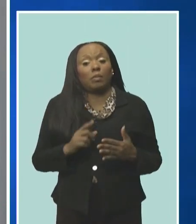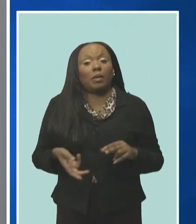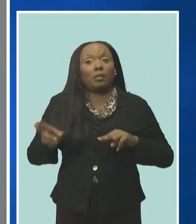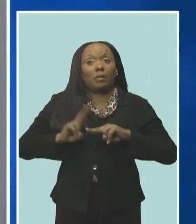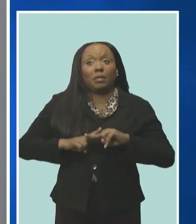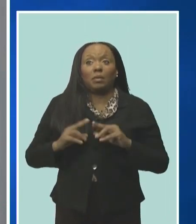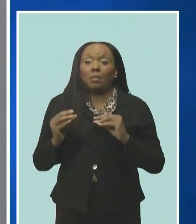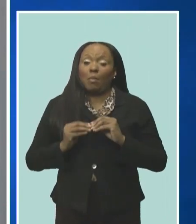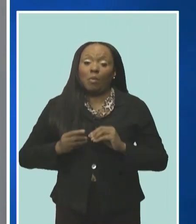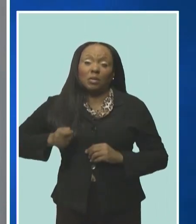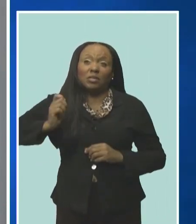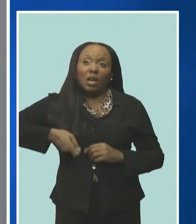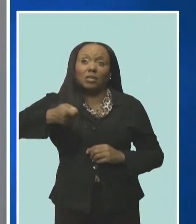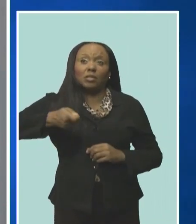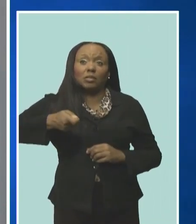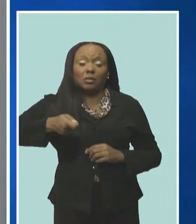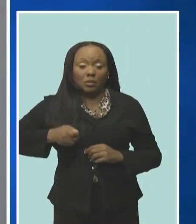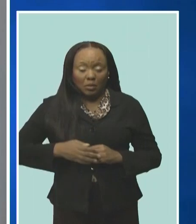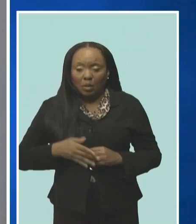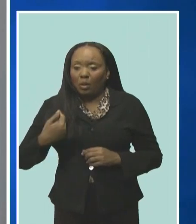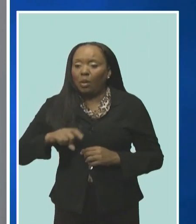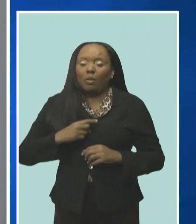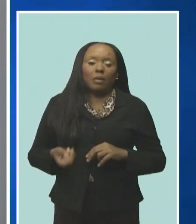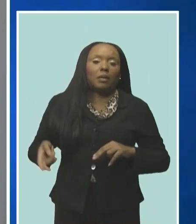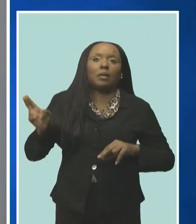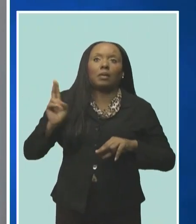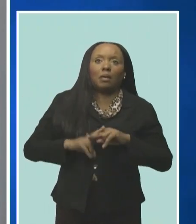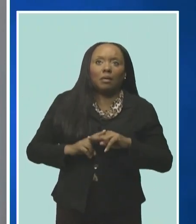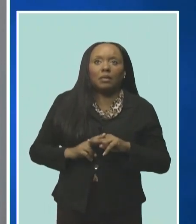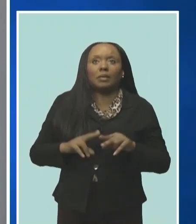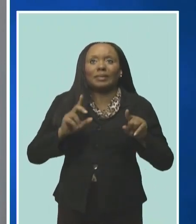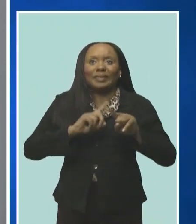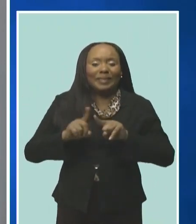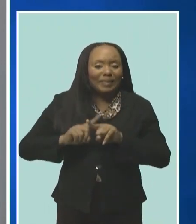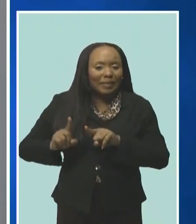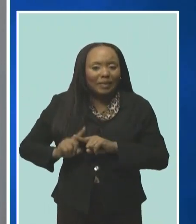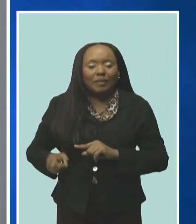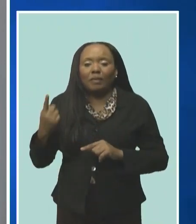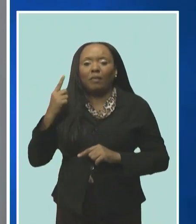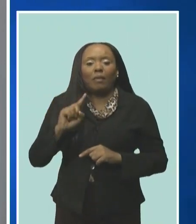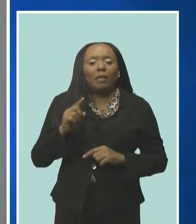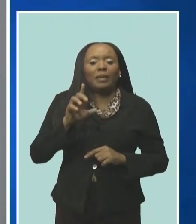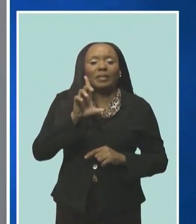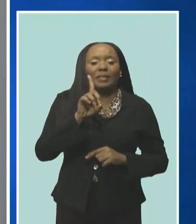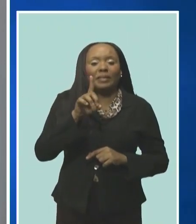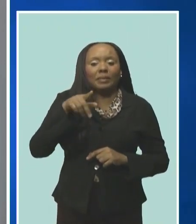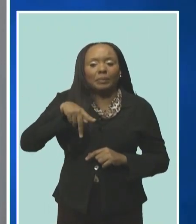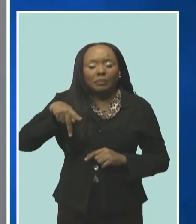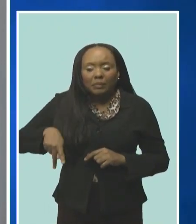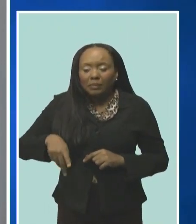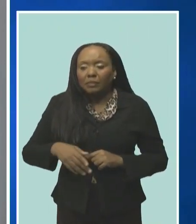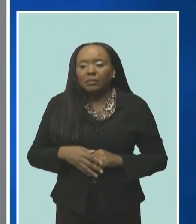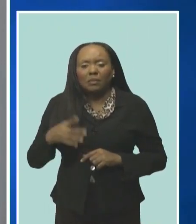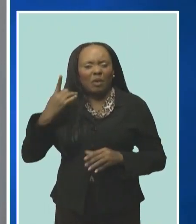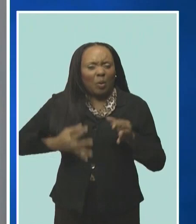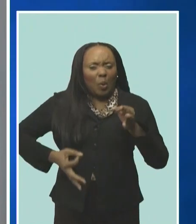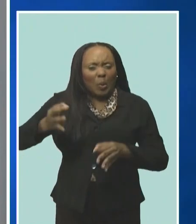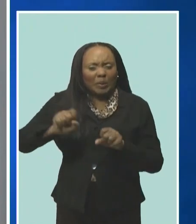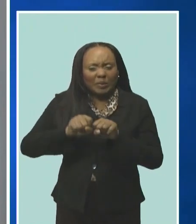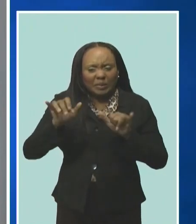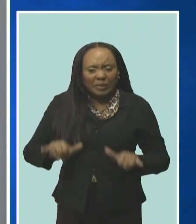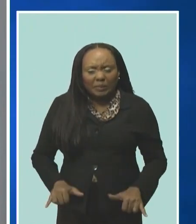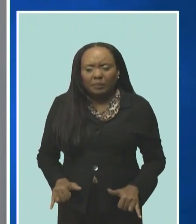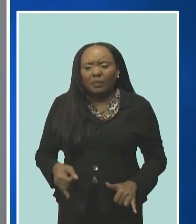fourfold, despite the increasing of the size of the establishment in the office of the DPP and other departments in order to increase the rates